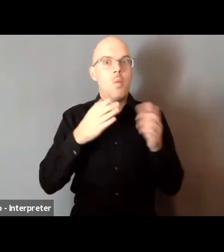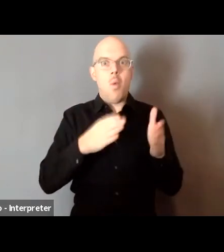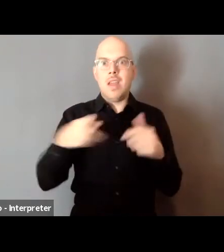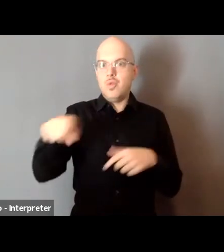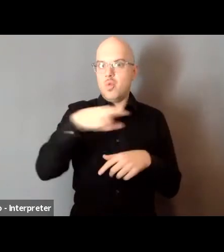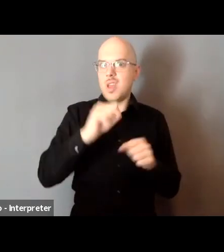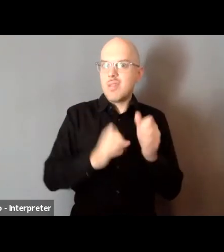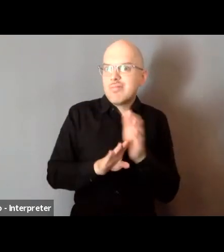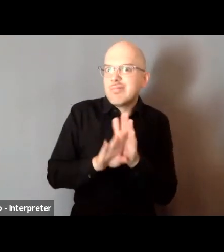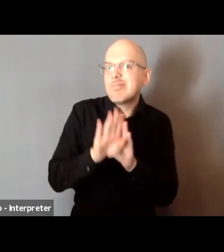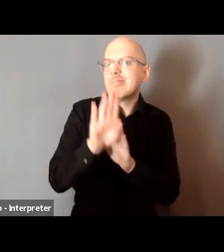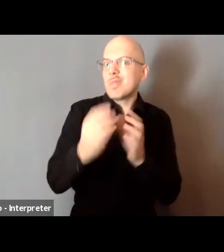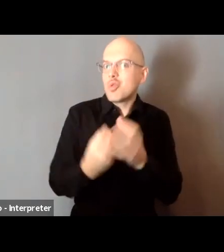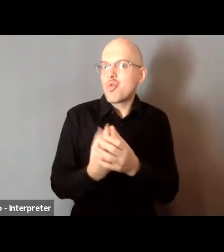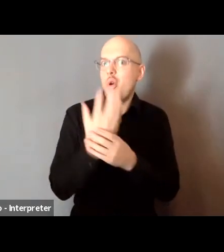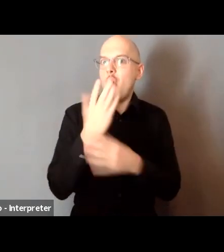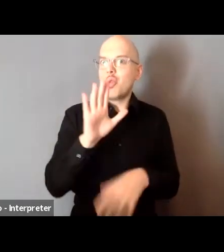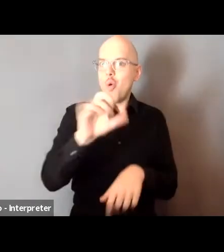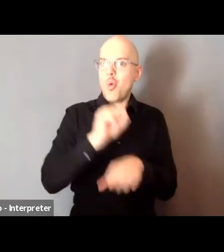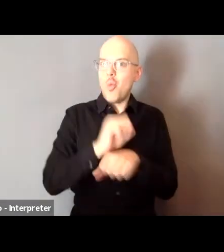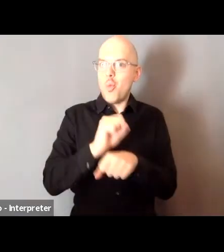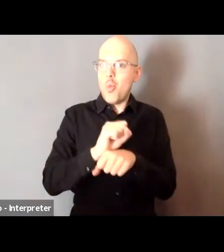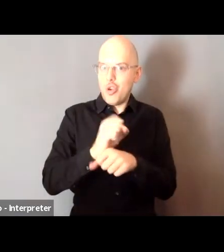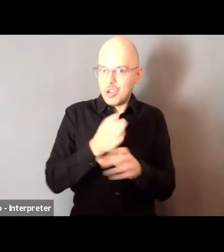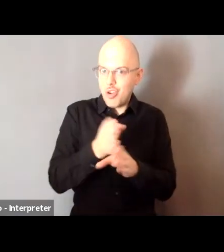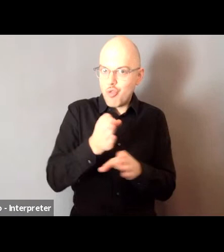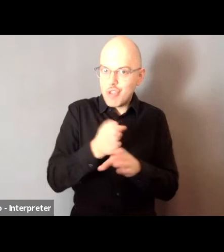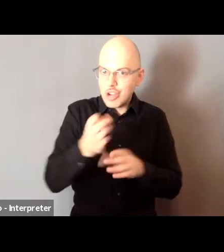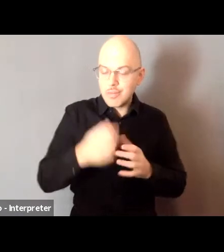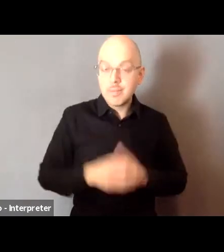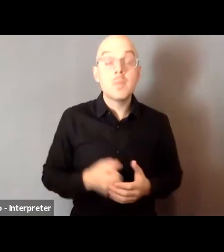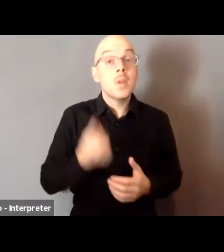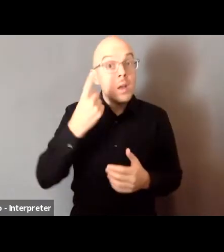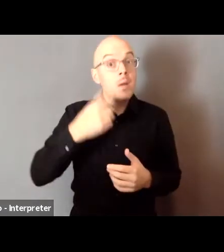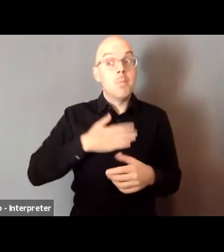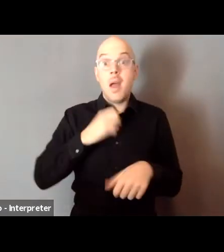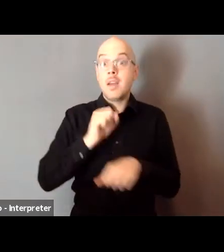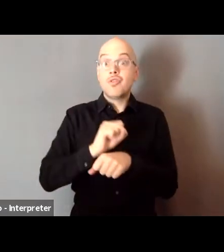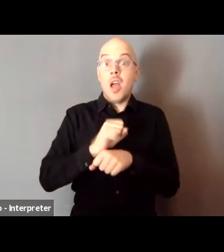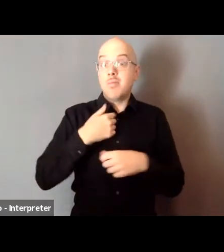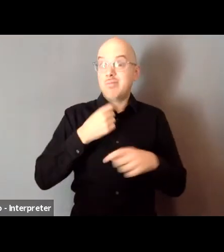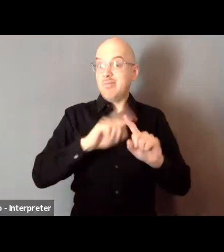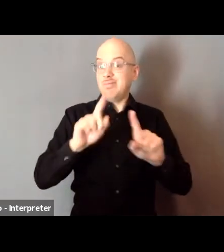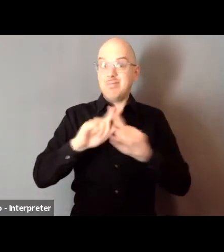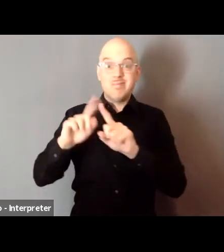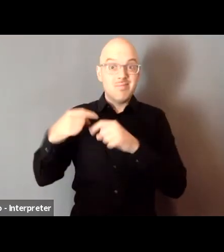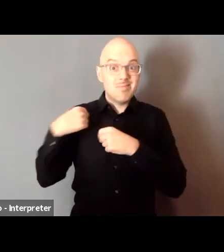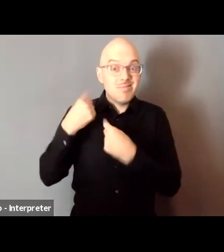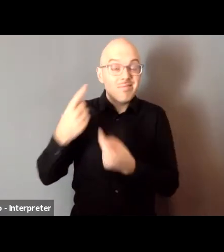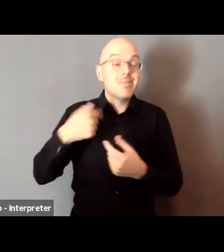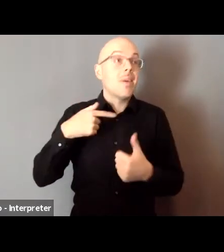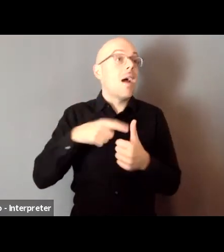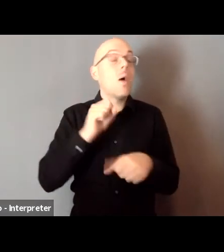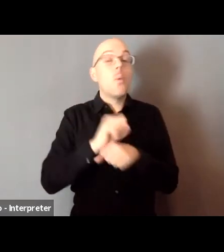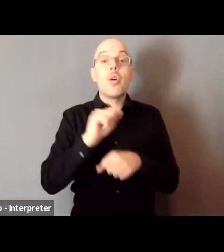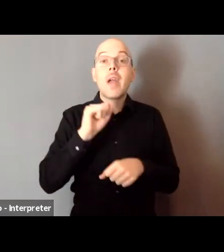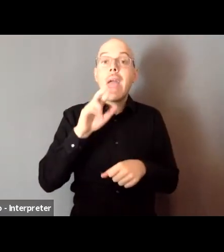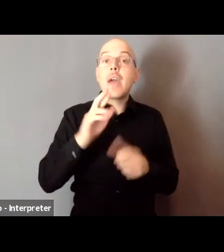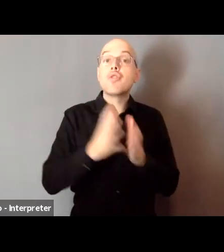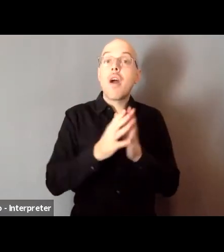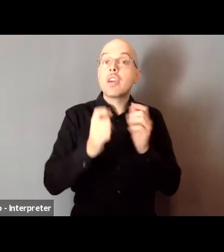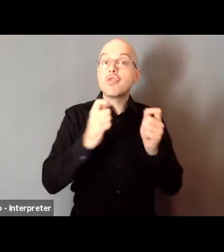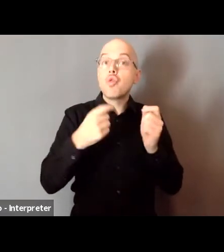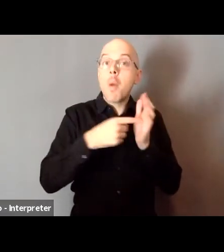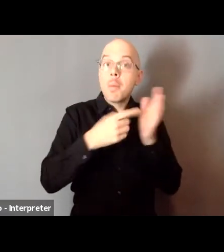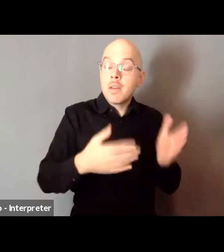kinds of professional positions, from working as the air traffic representative to the International Civil Aviation Organization in Latin